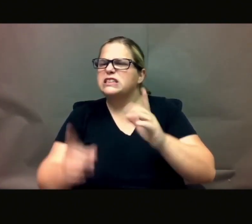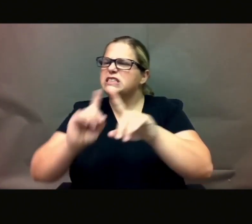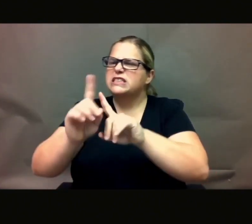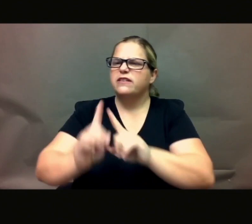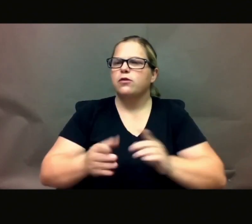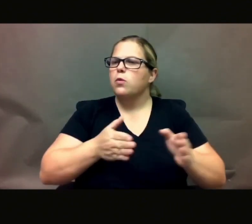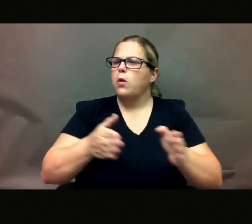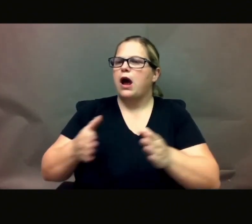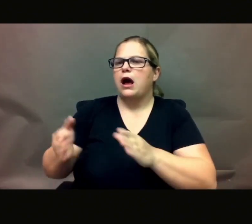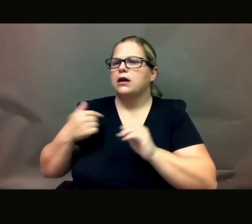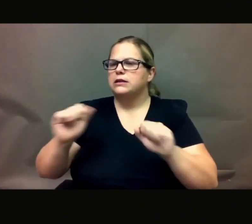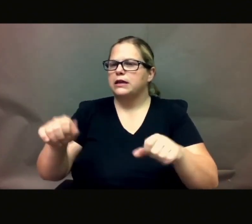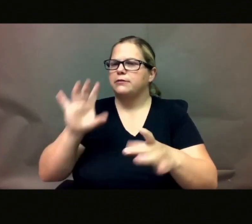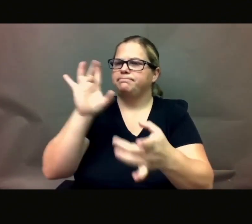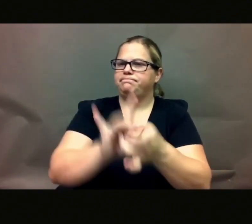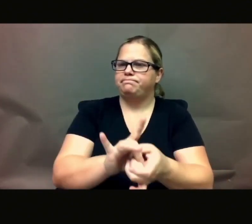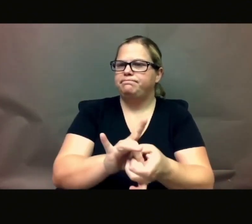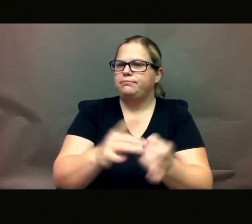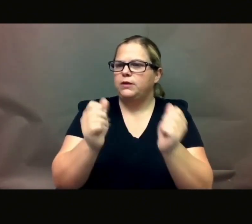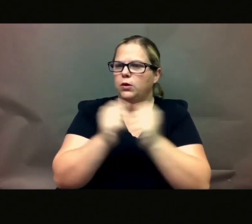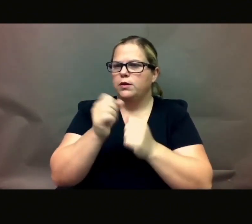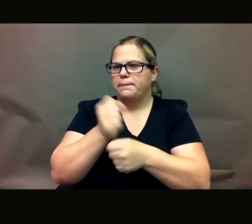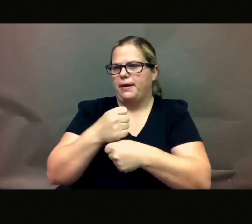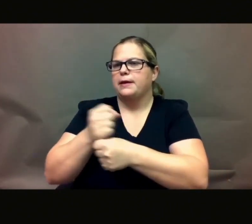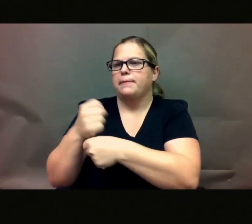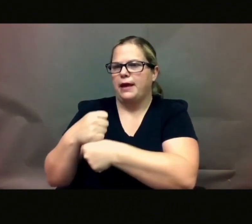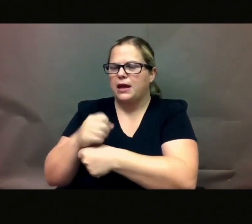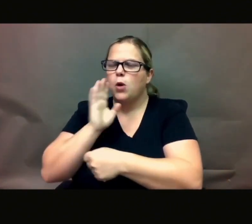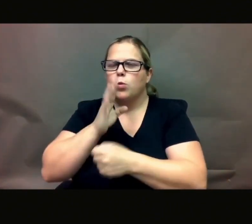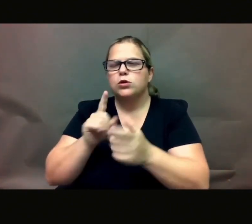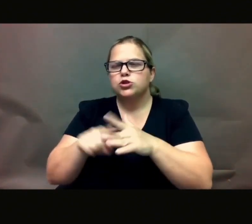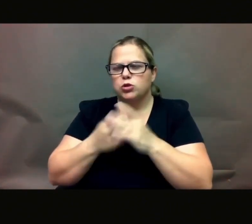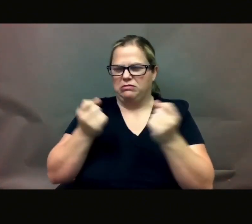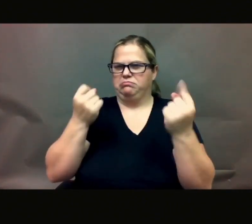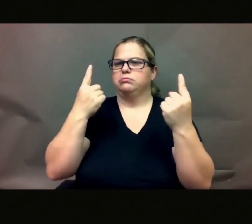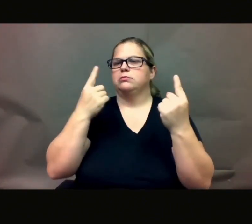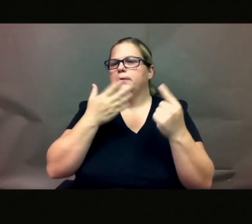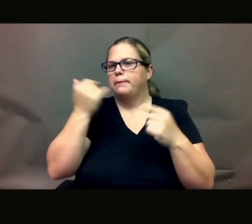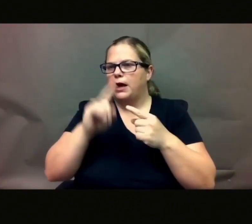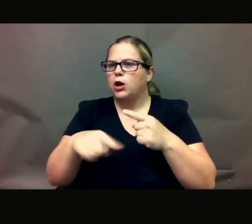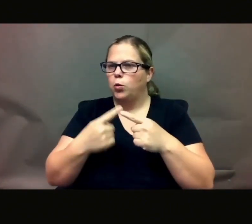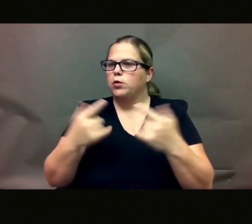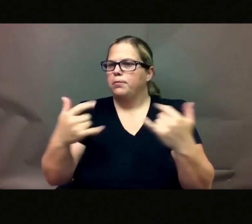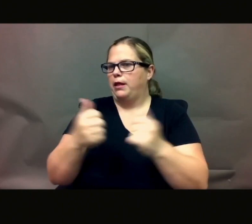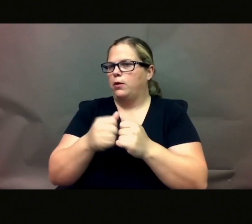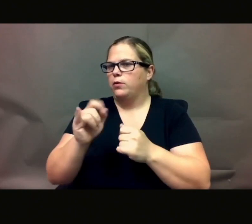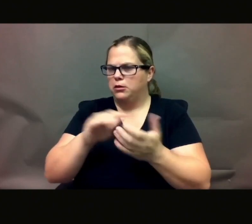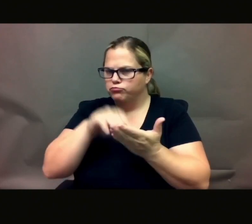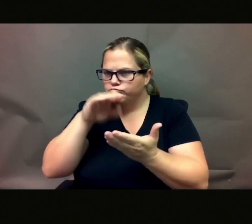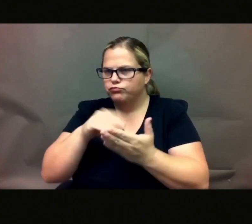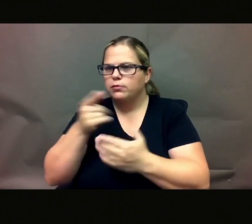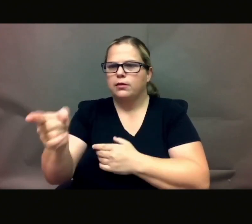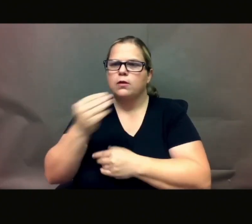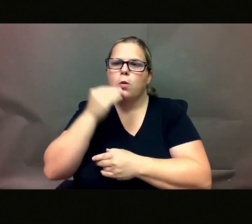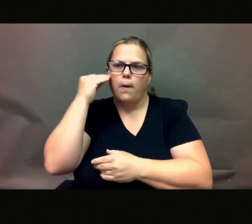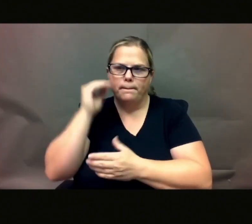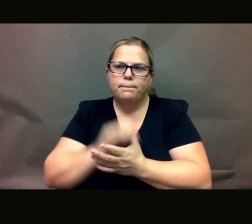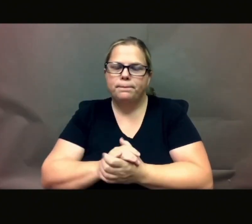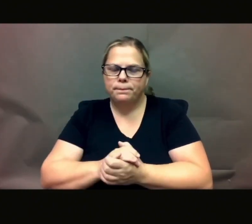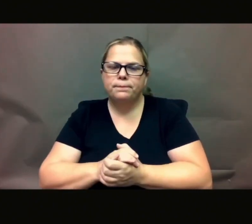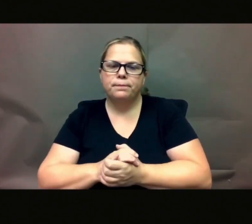of making connections with Makey Makey. It'll start to right, make more sense once you try it out at home. right. So I could actually